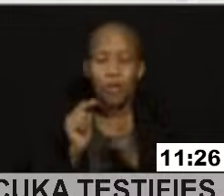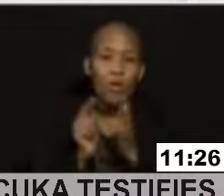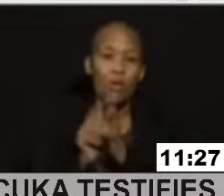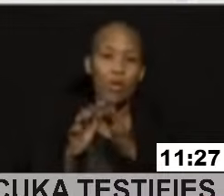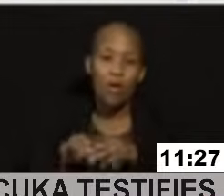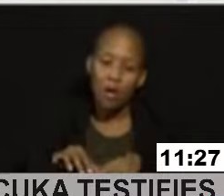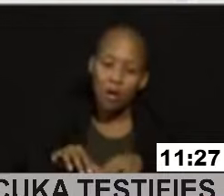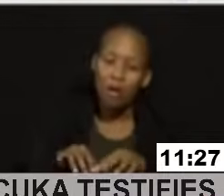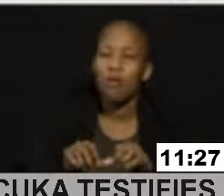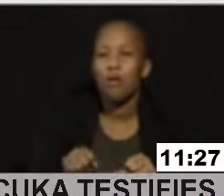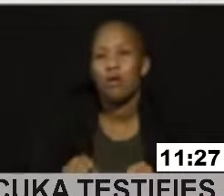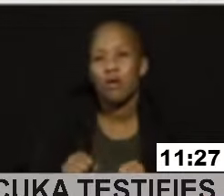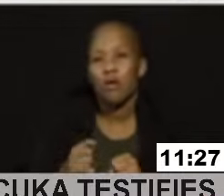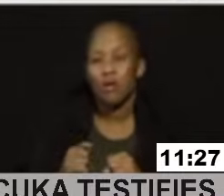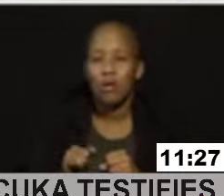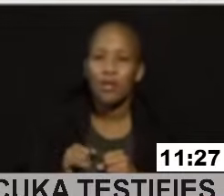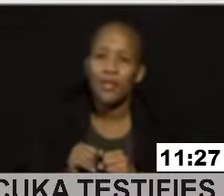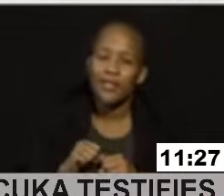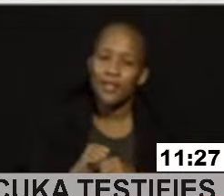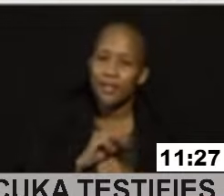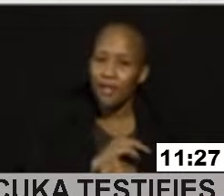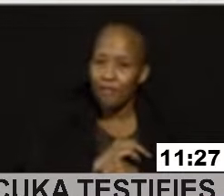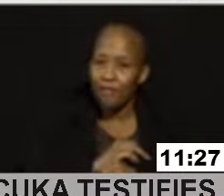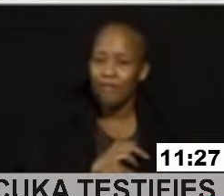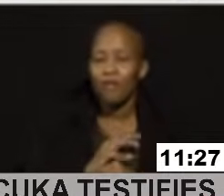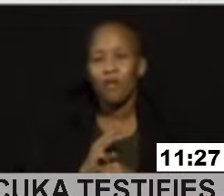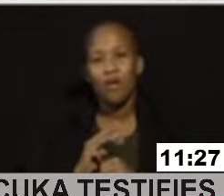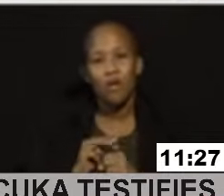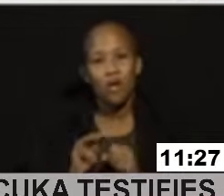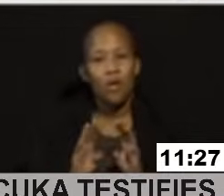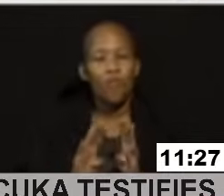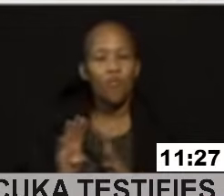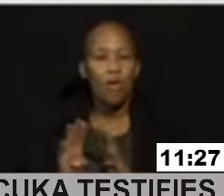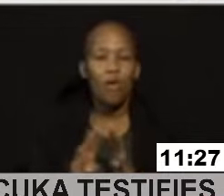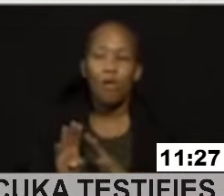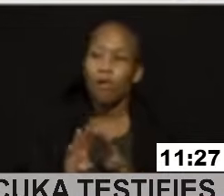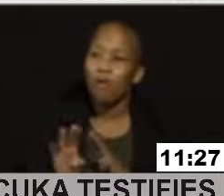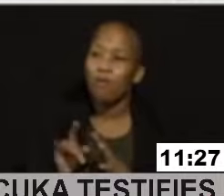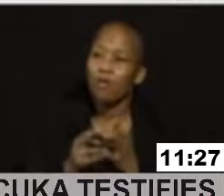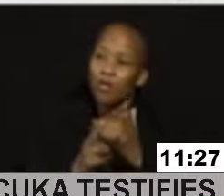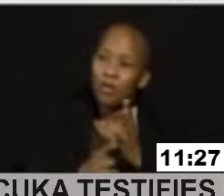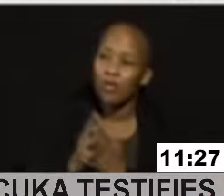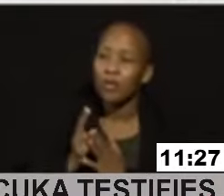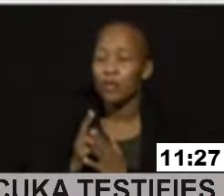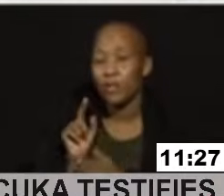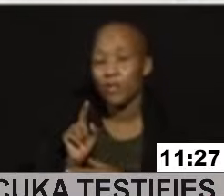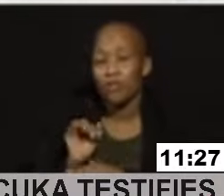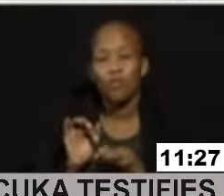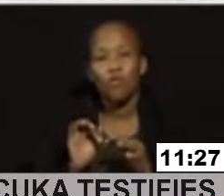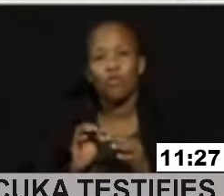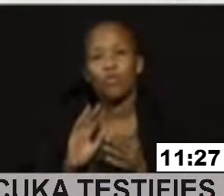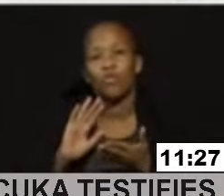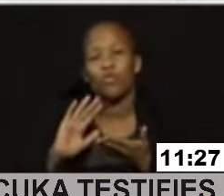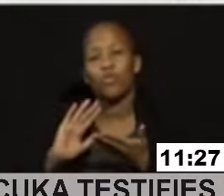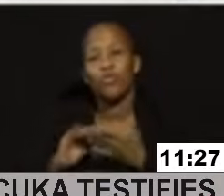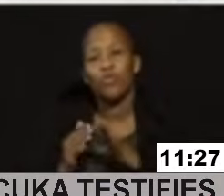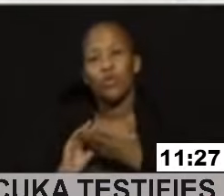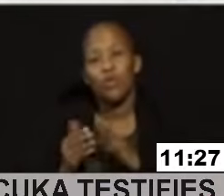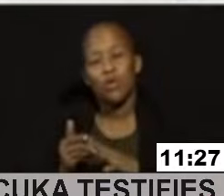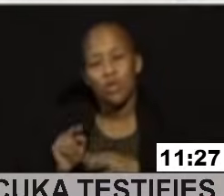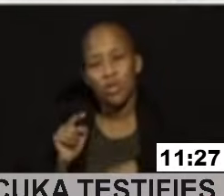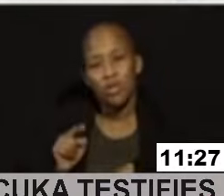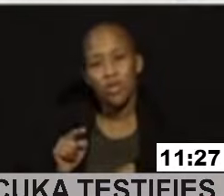low staff morale, which lacked credibility and legitimacy in the eyes of the majority of society, which viewed the